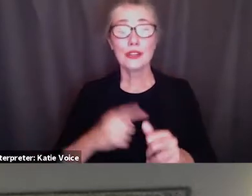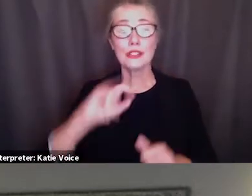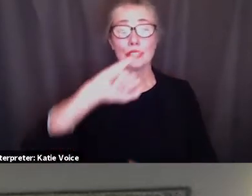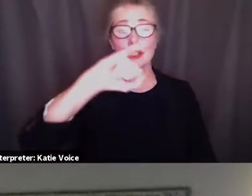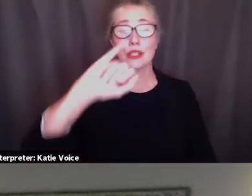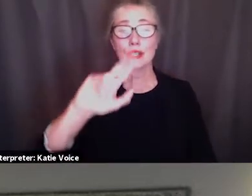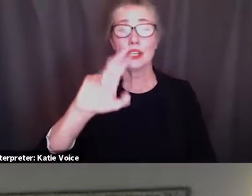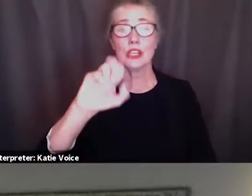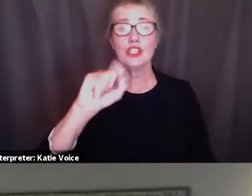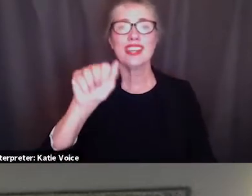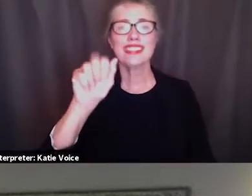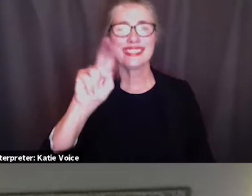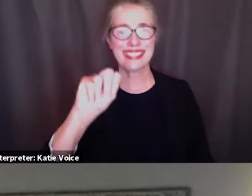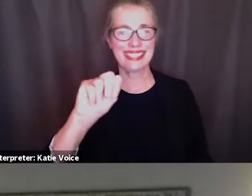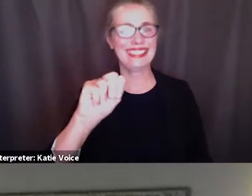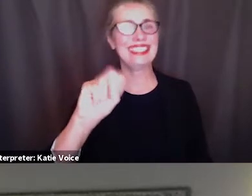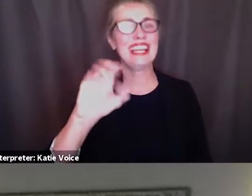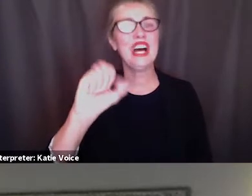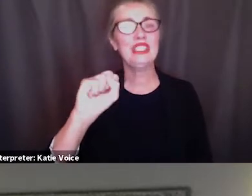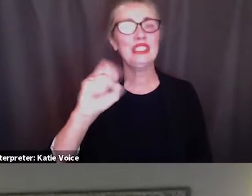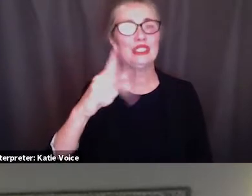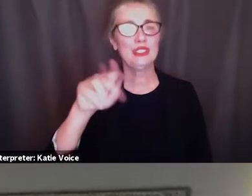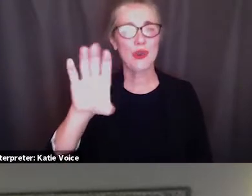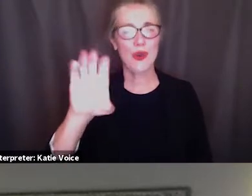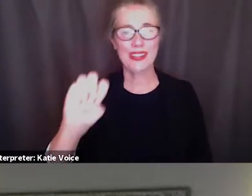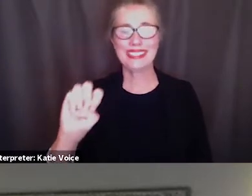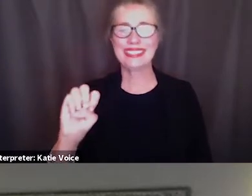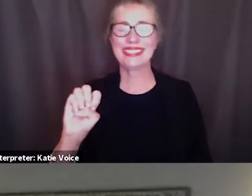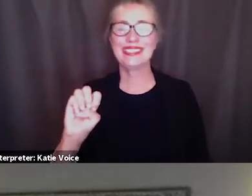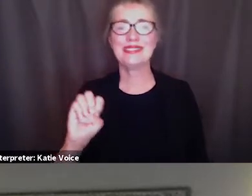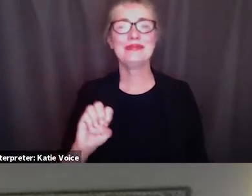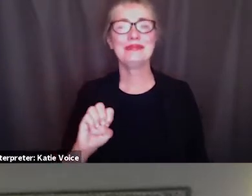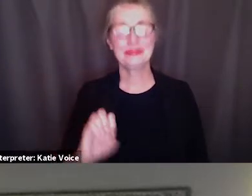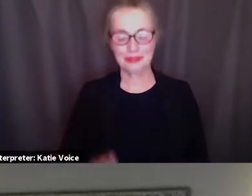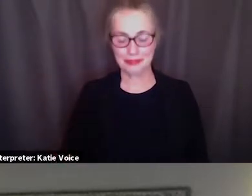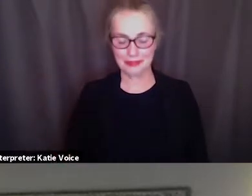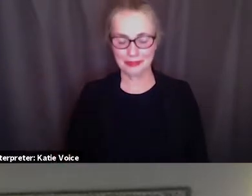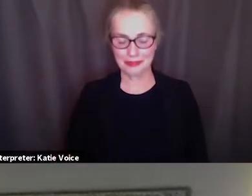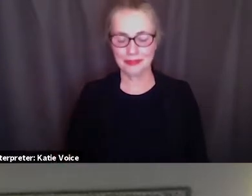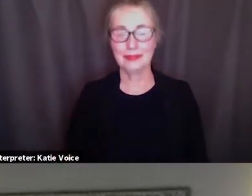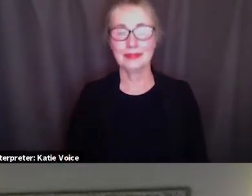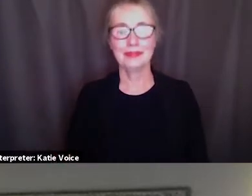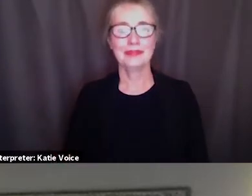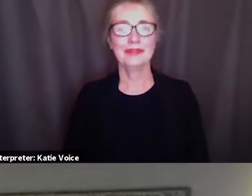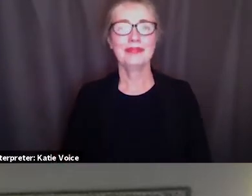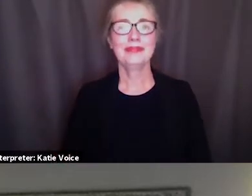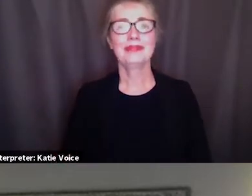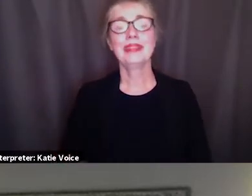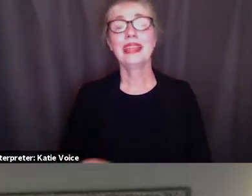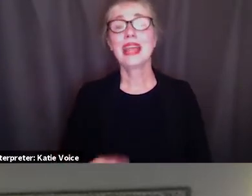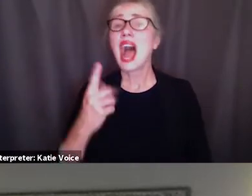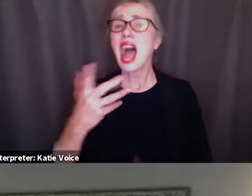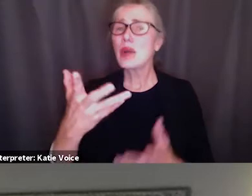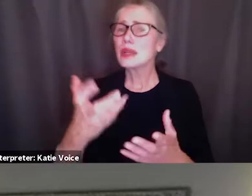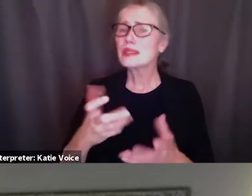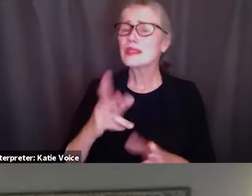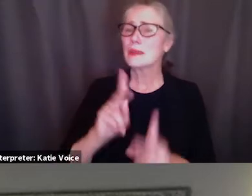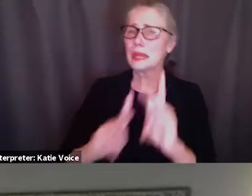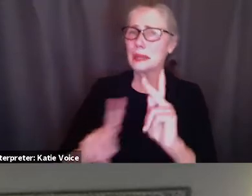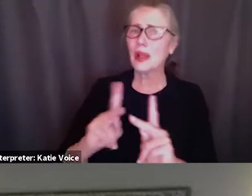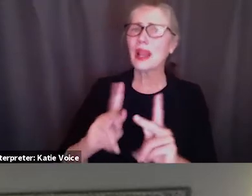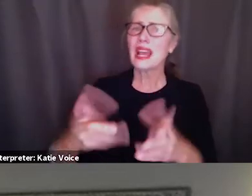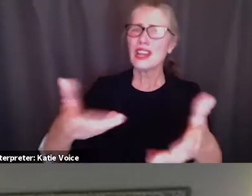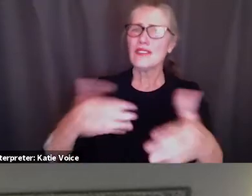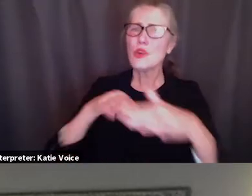Thank you so much. I would like to ask if you guys could make some accommodations for people that are trying to speak at your meetings but